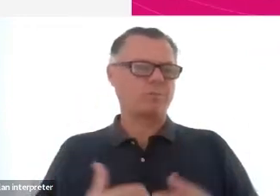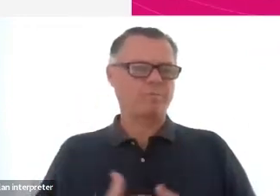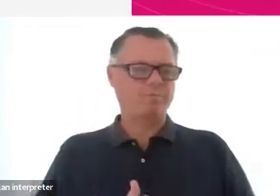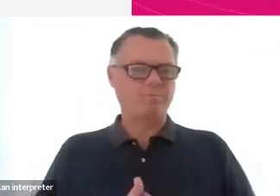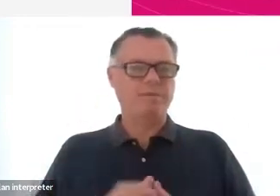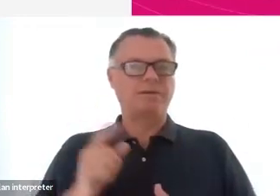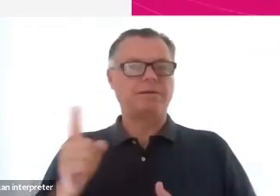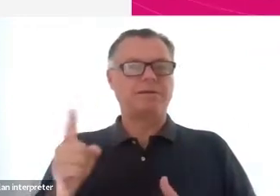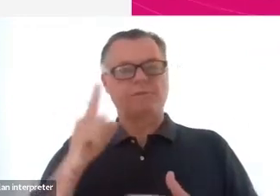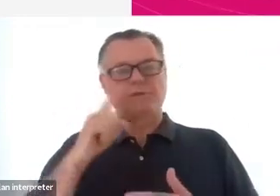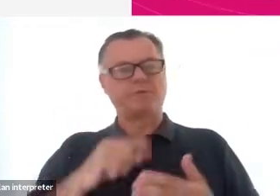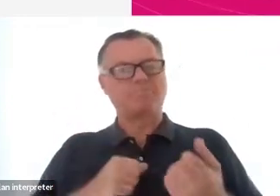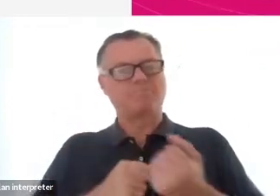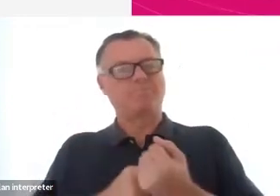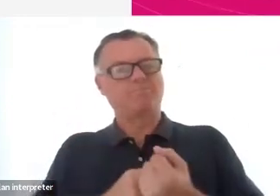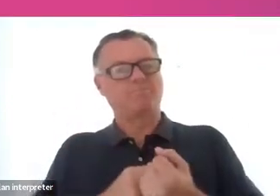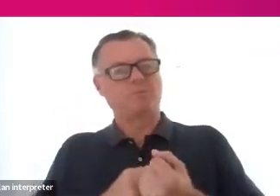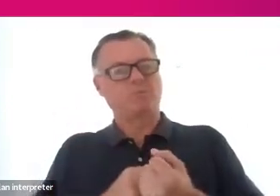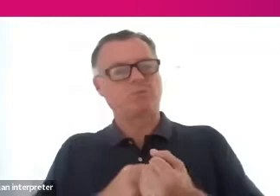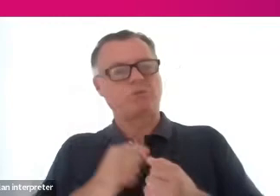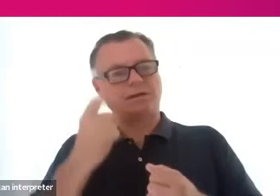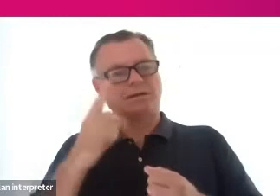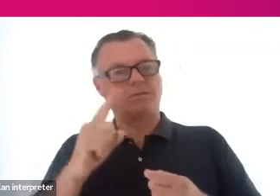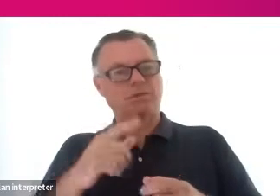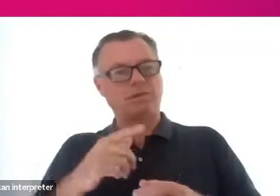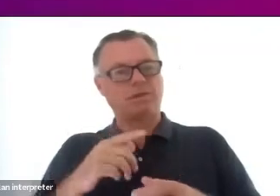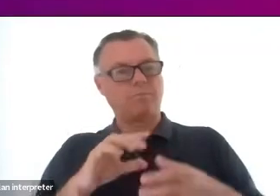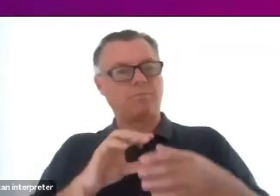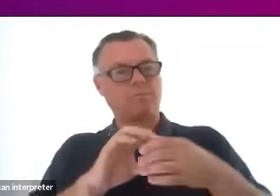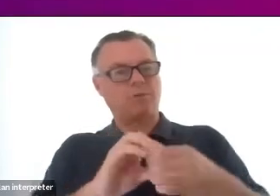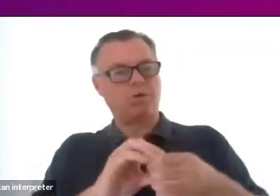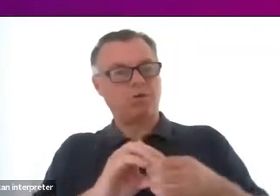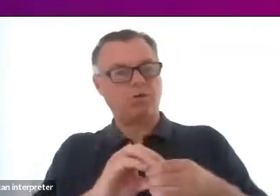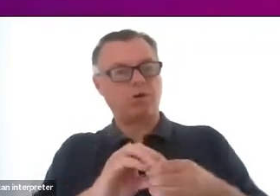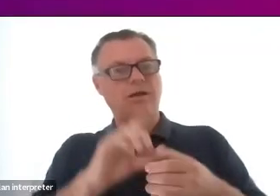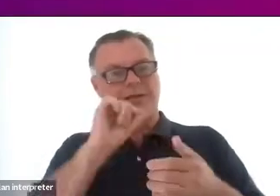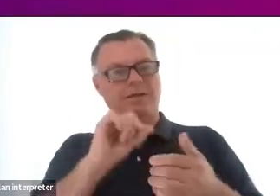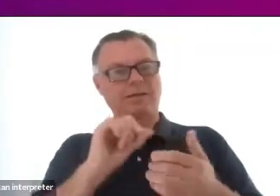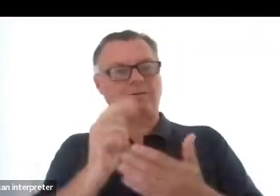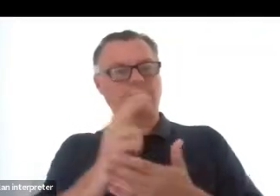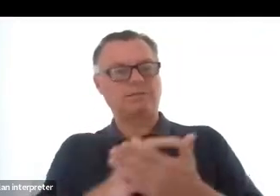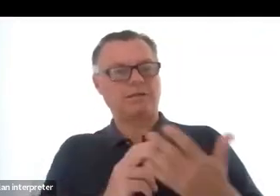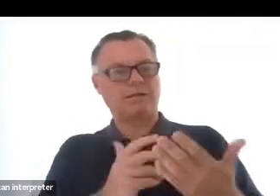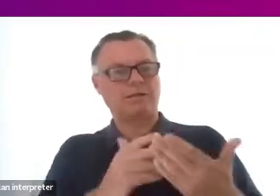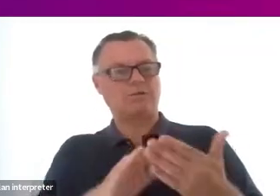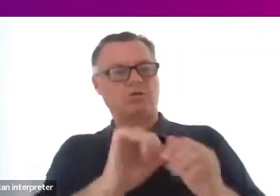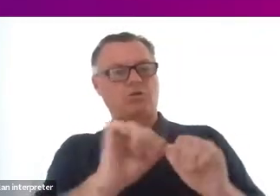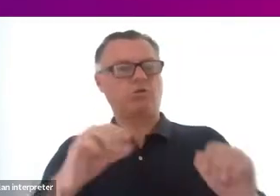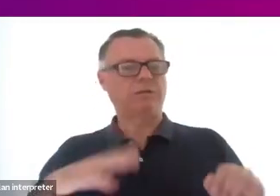serve, and they've discovered that belonging is actually something that you can design for.